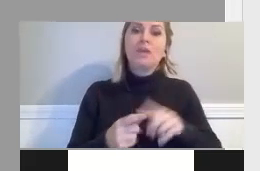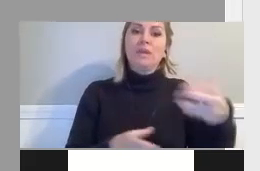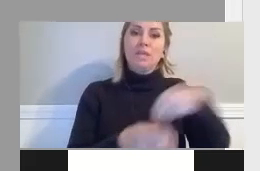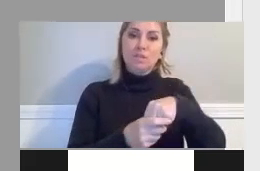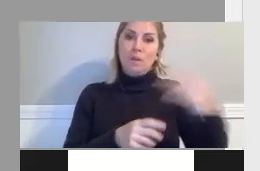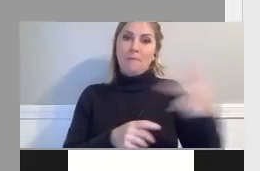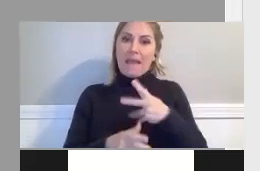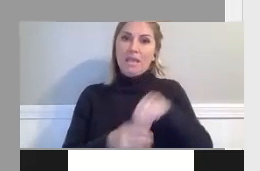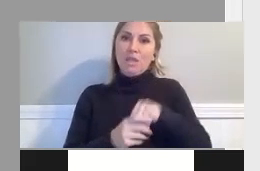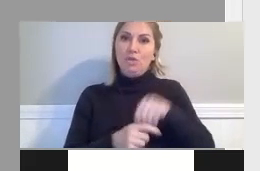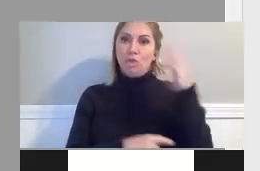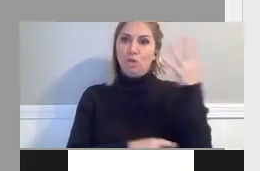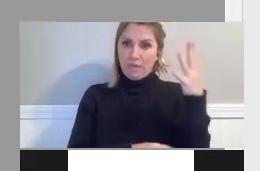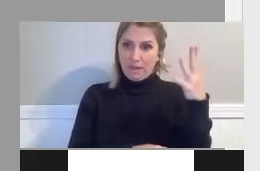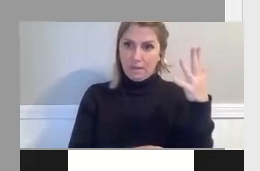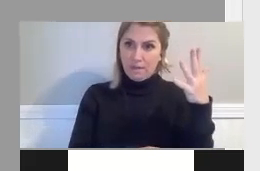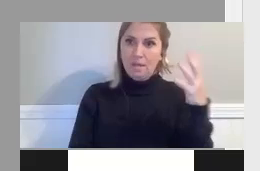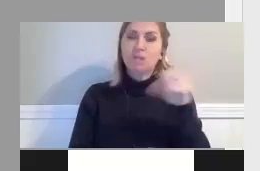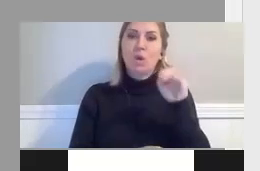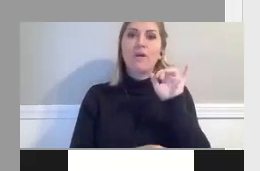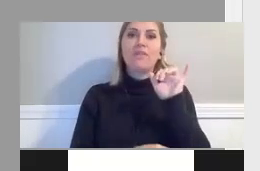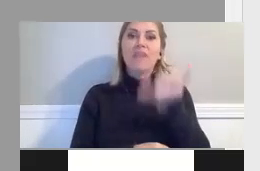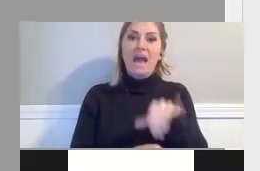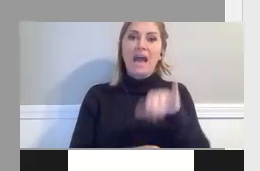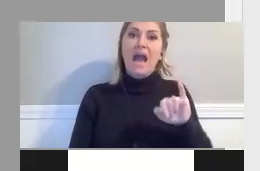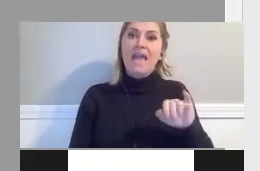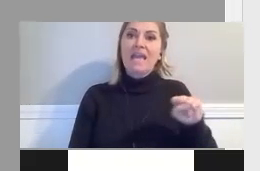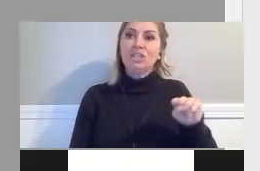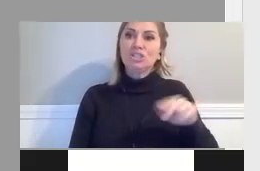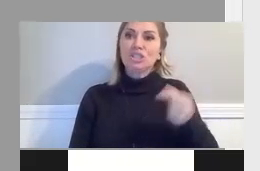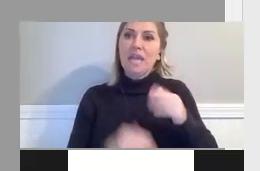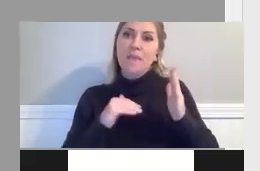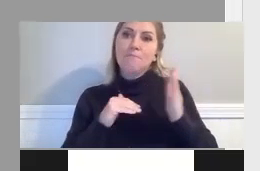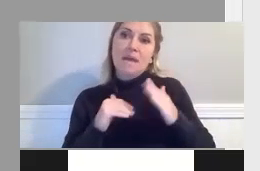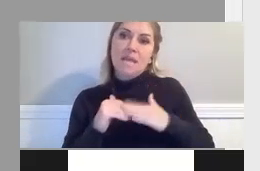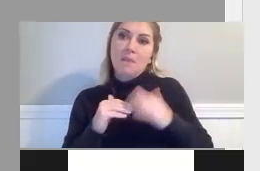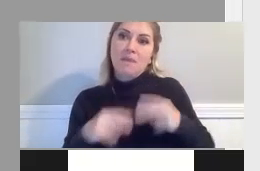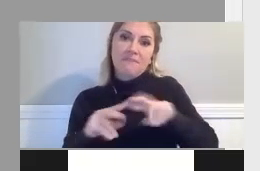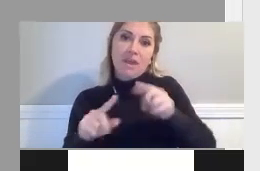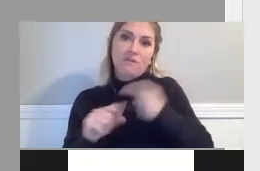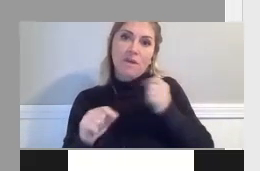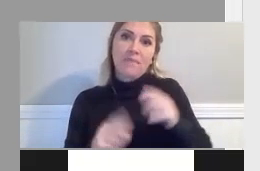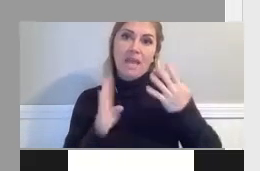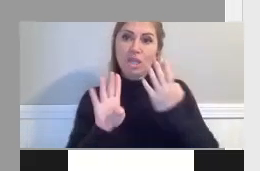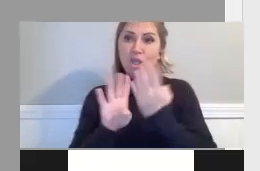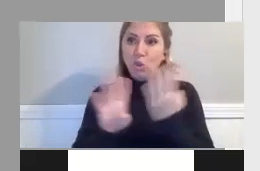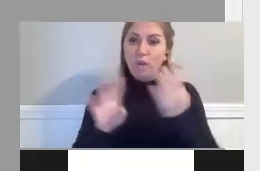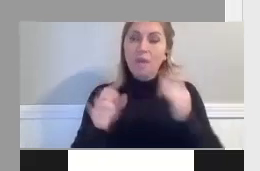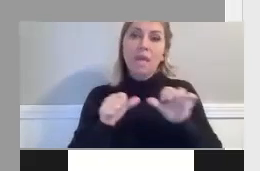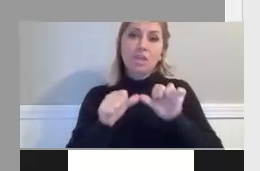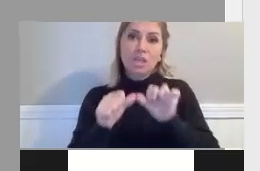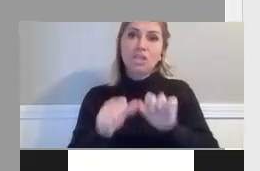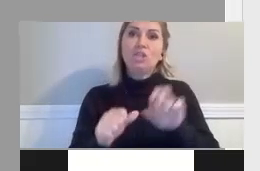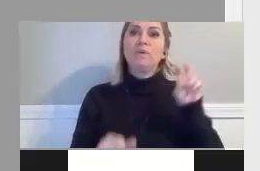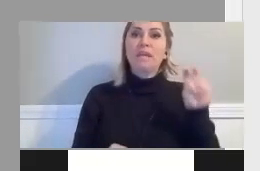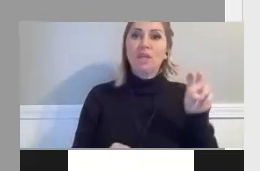back into the tree, whereas you're deleting the I and J minimum most values from the queue, and you keep on iterating along